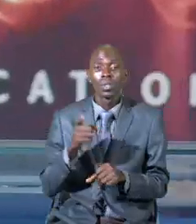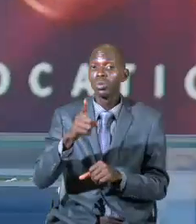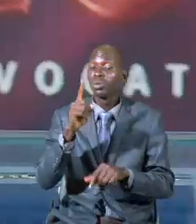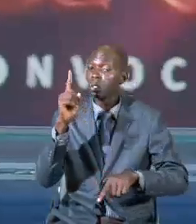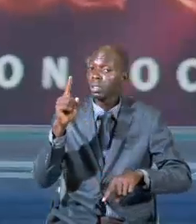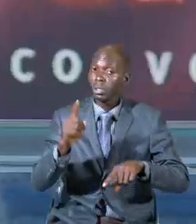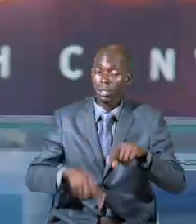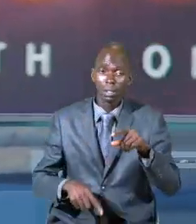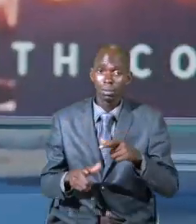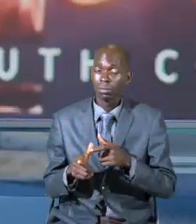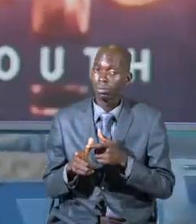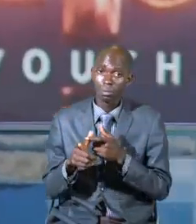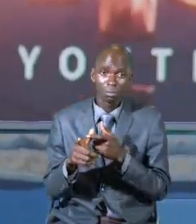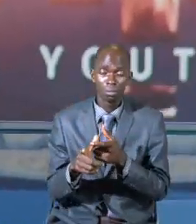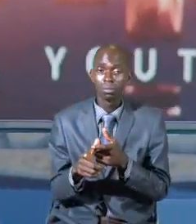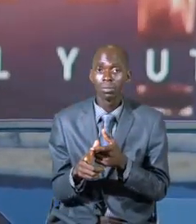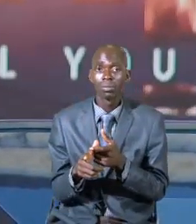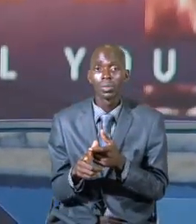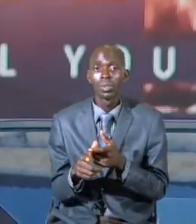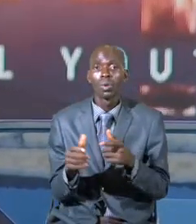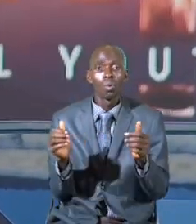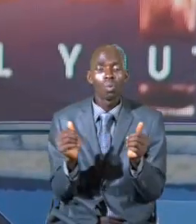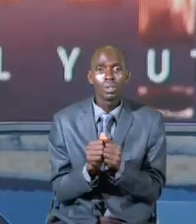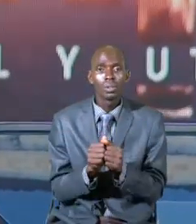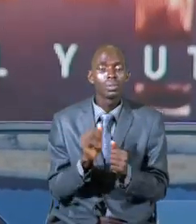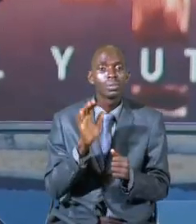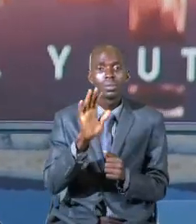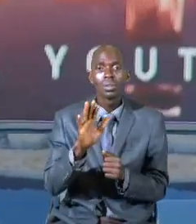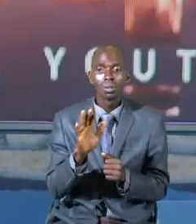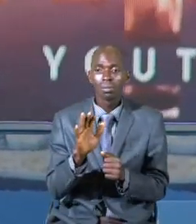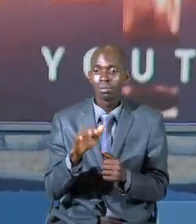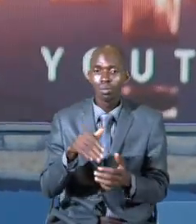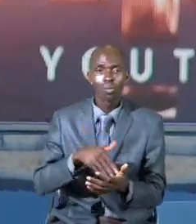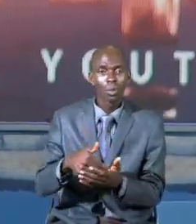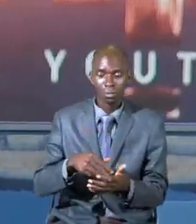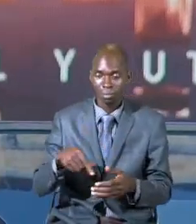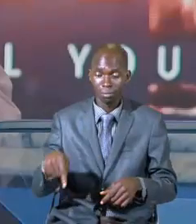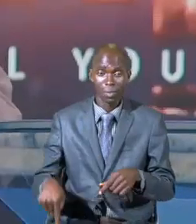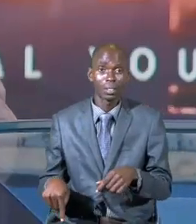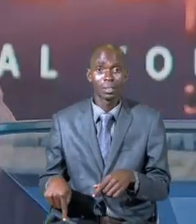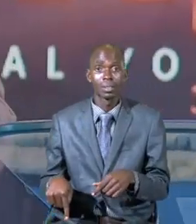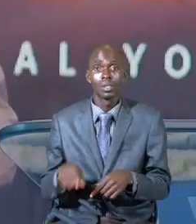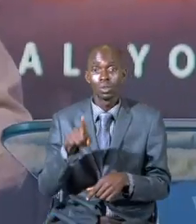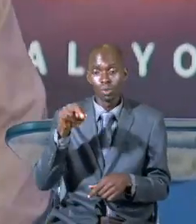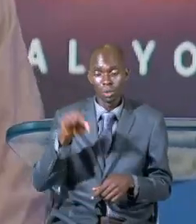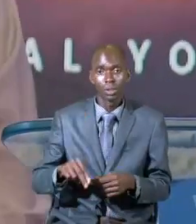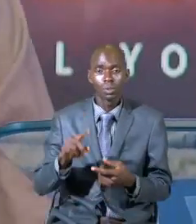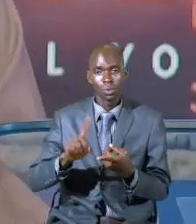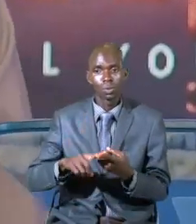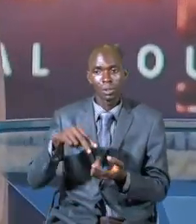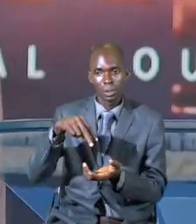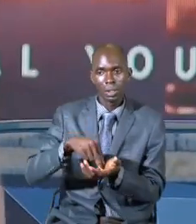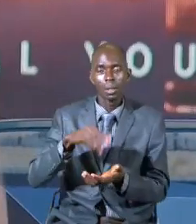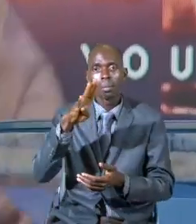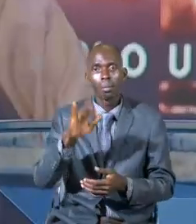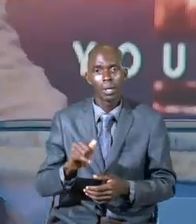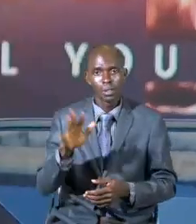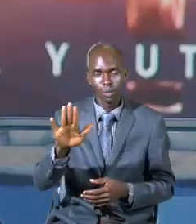run with your neighbor's legs. You have to stand by